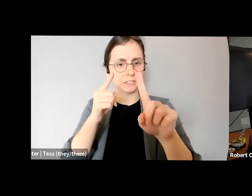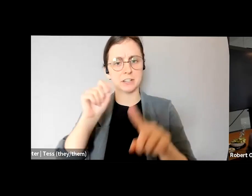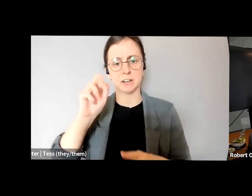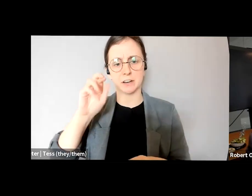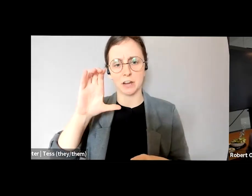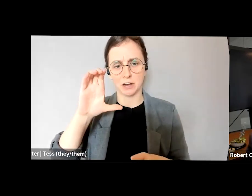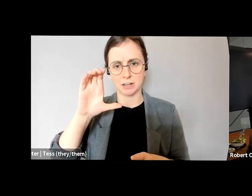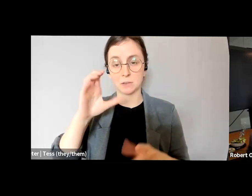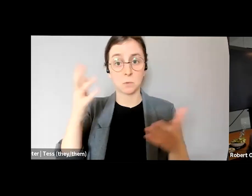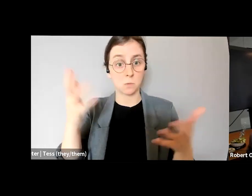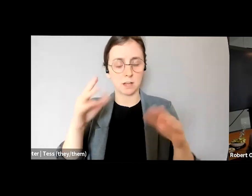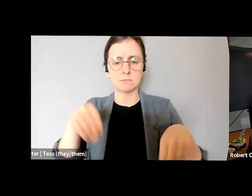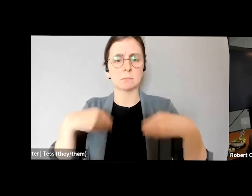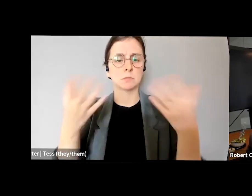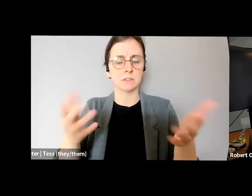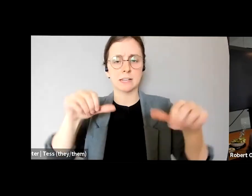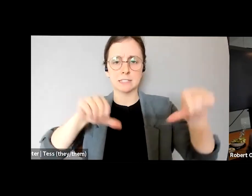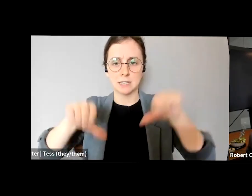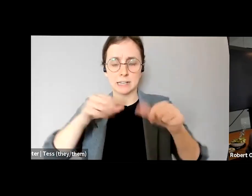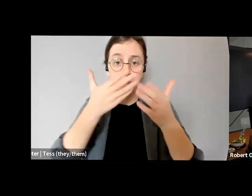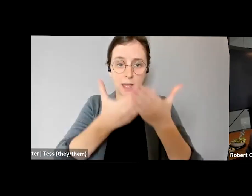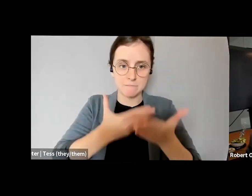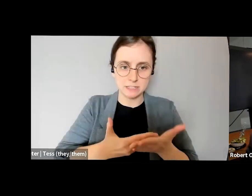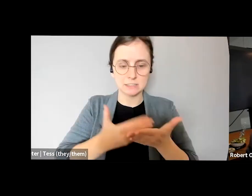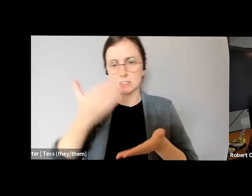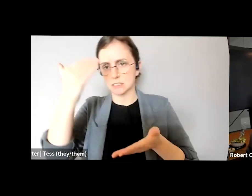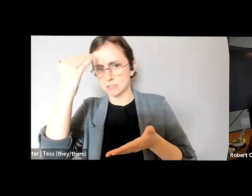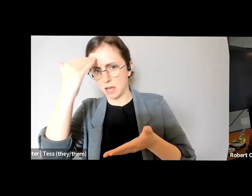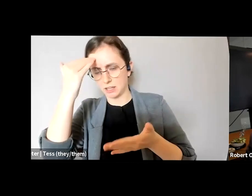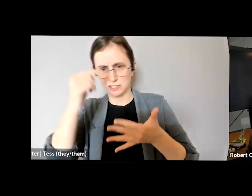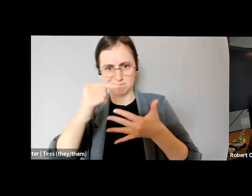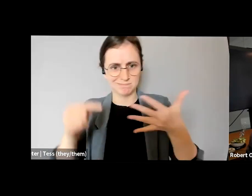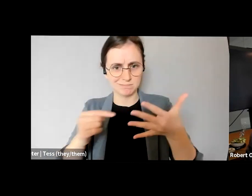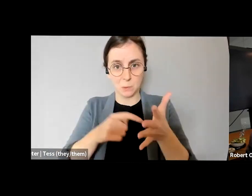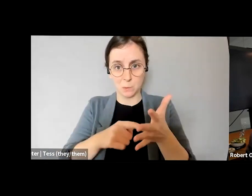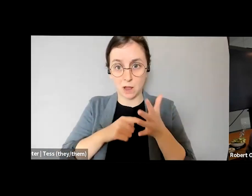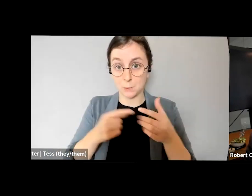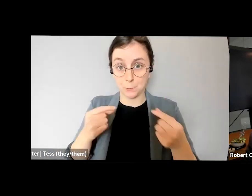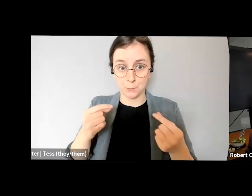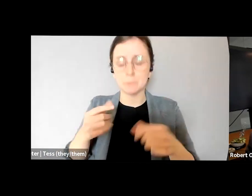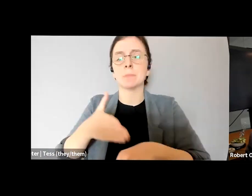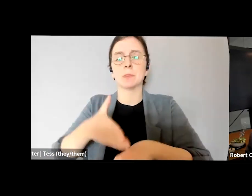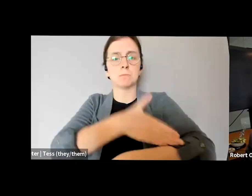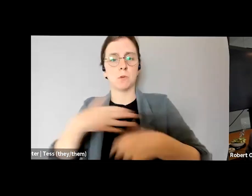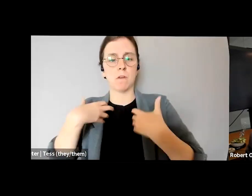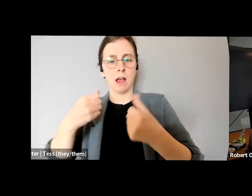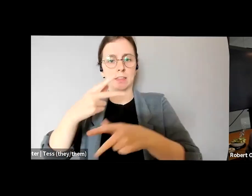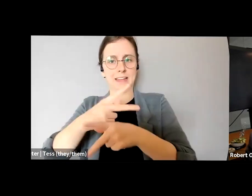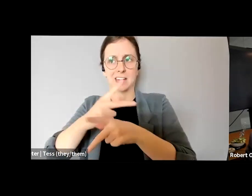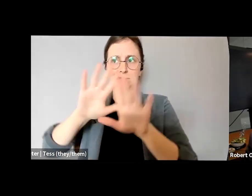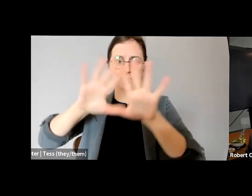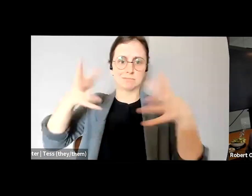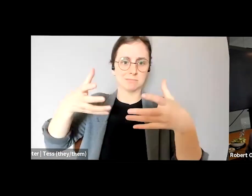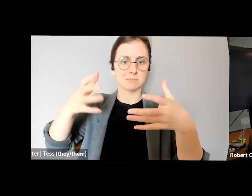the scientific evidence and knowledge that's required to improve healthcare in our country,